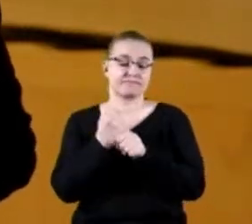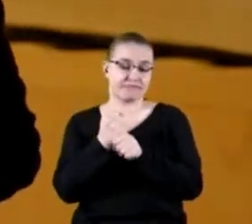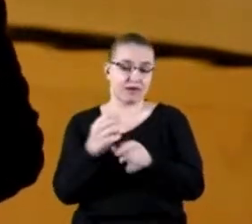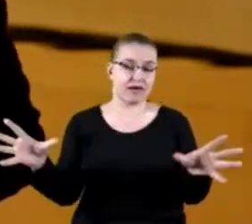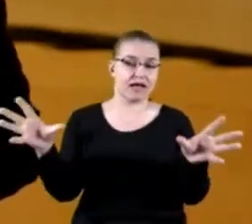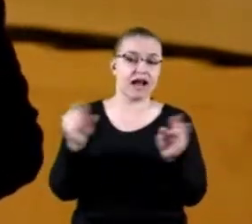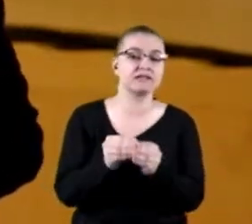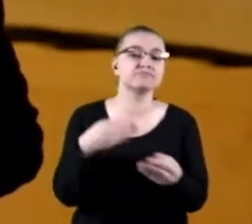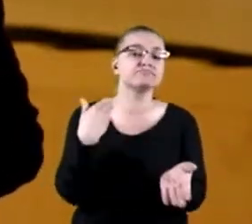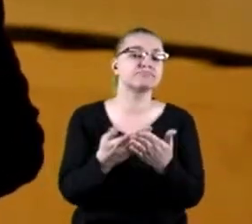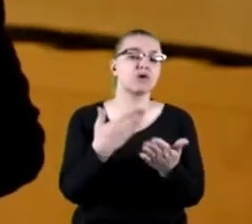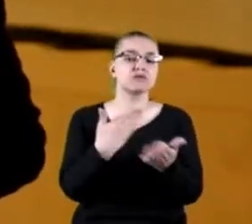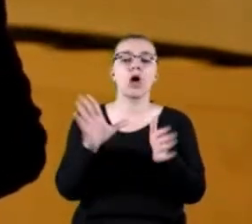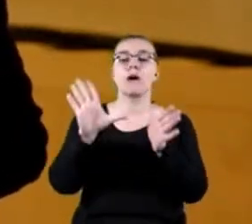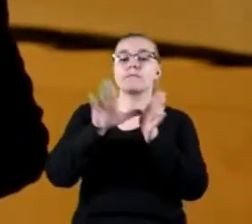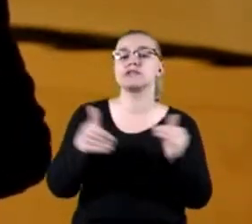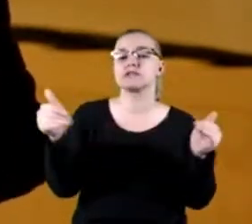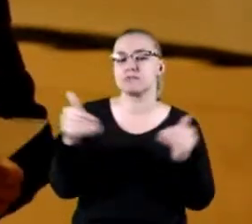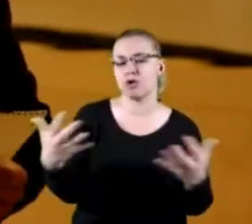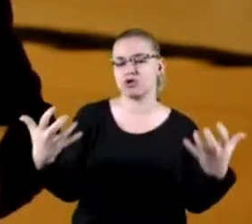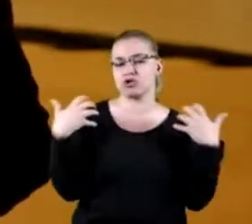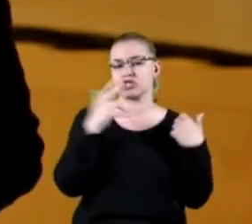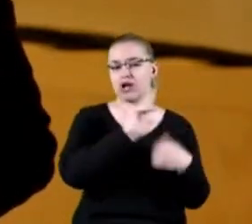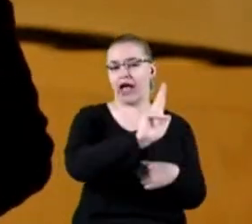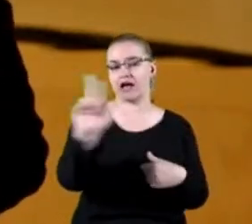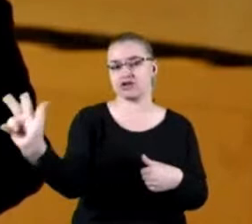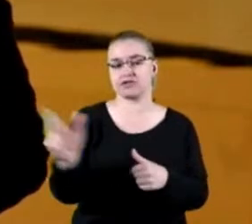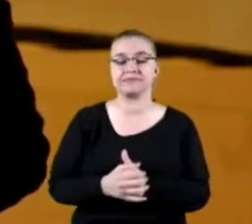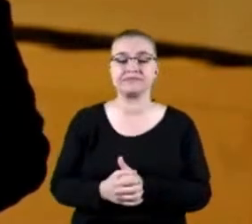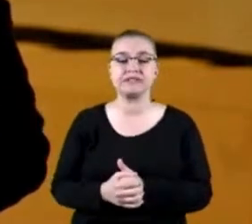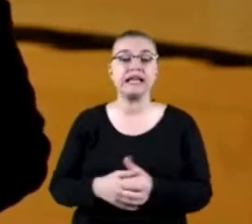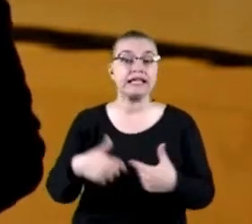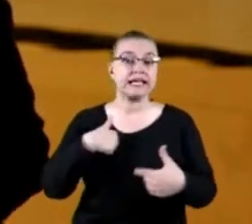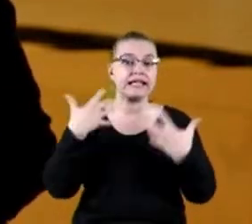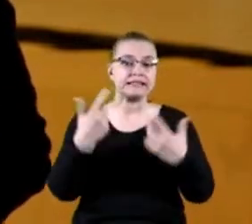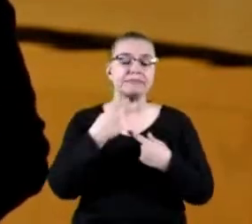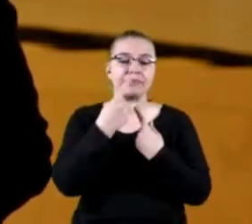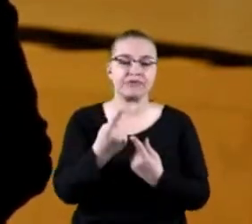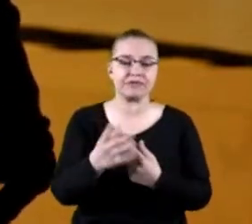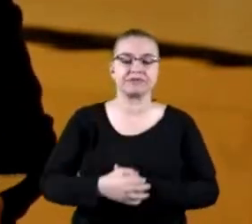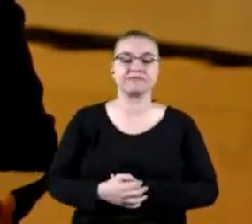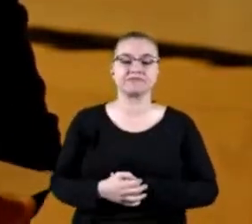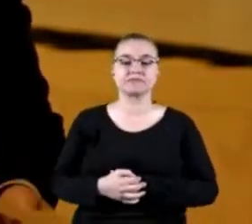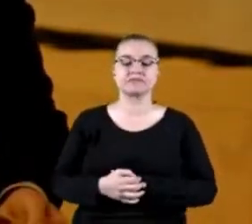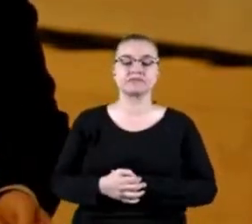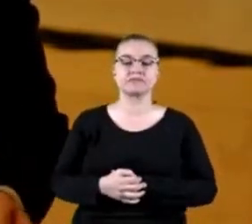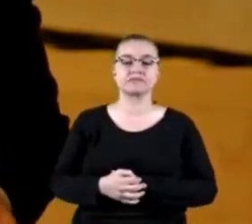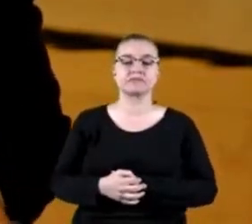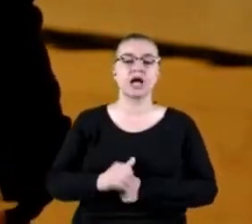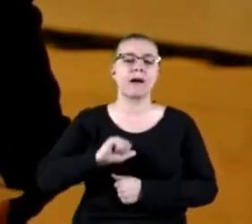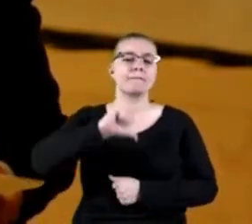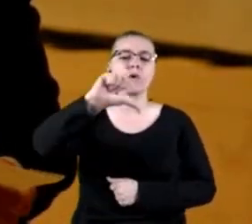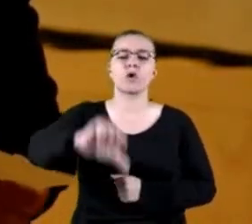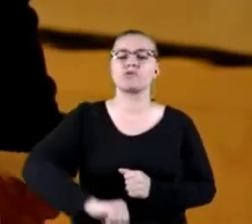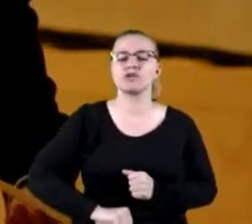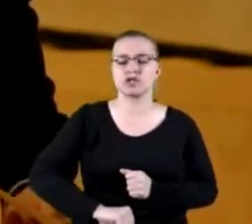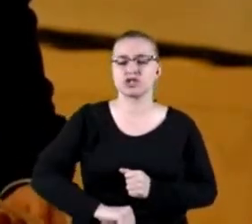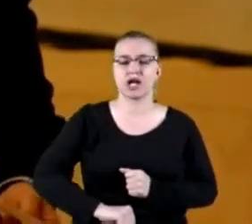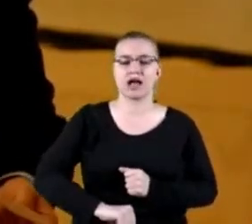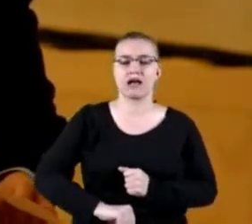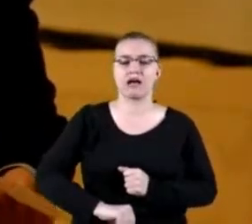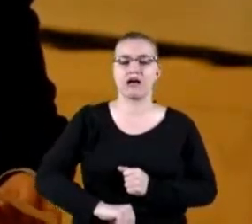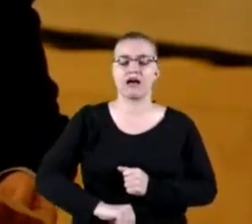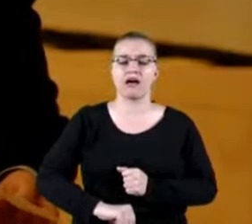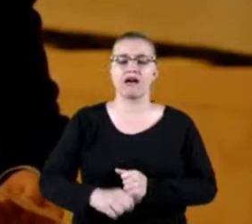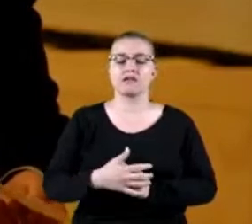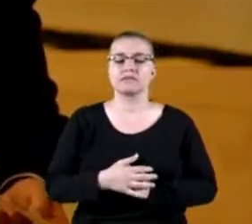everyone. And I like to say that mayors, in spite of many people think that they are